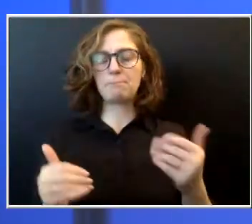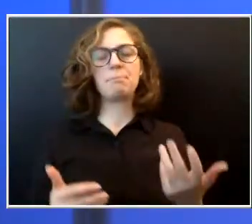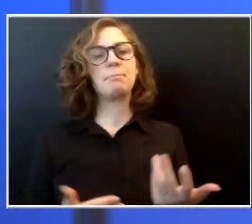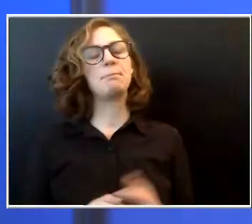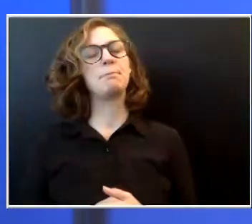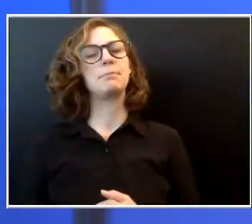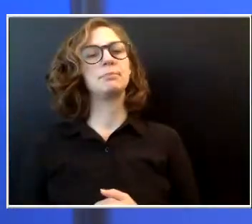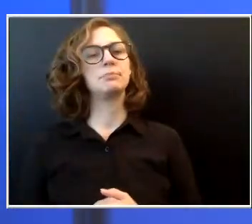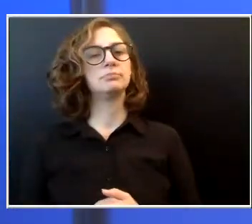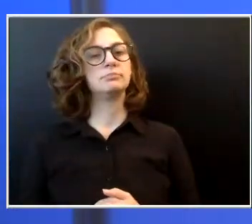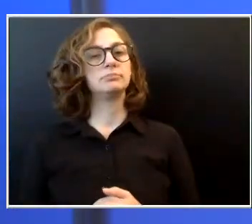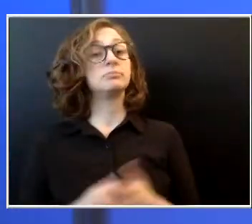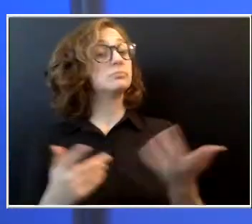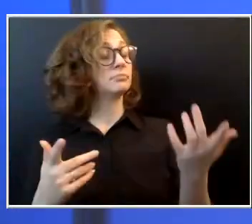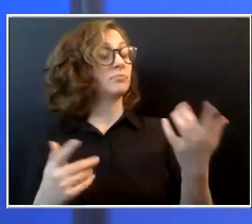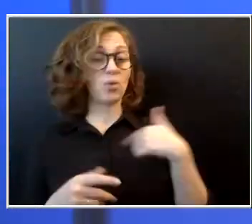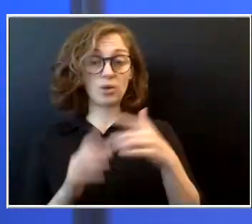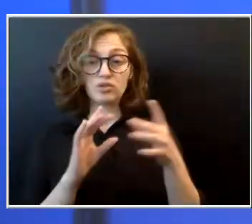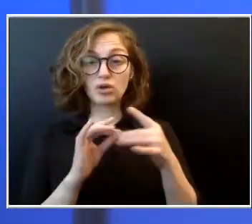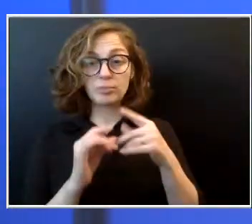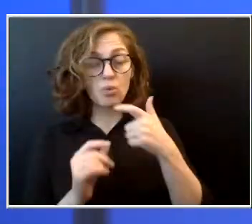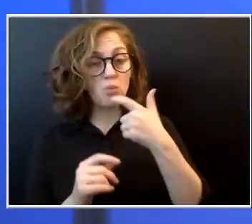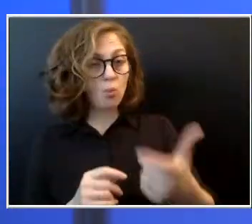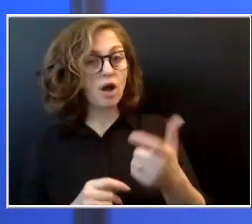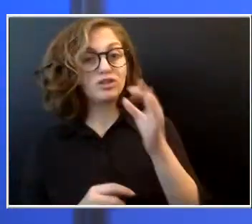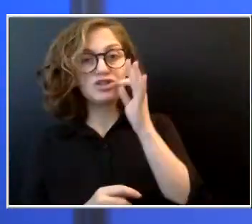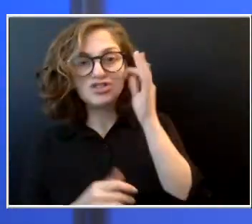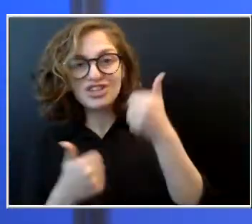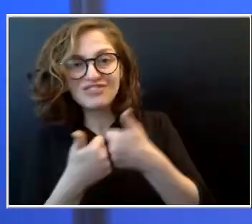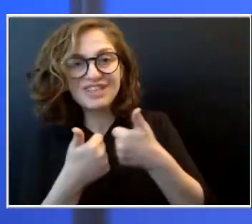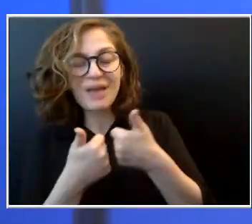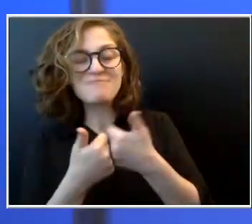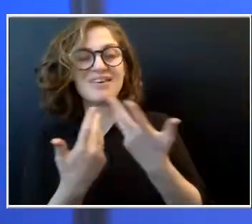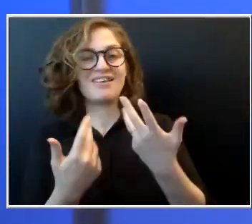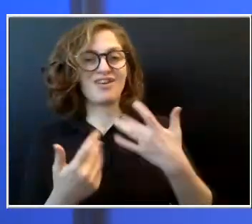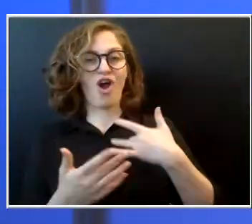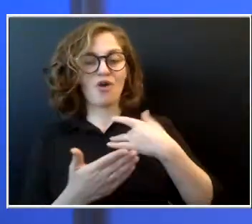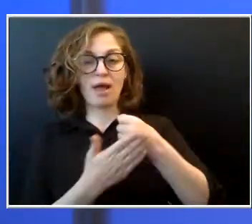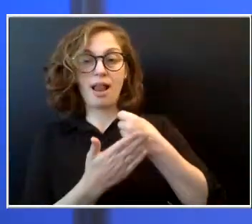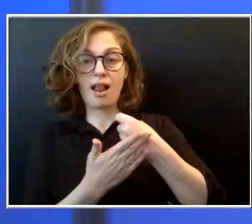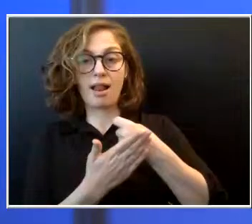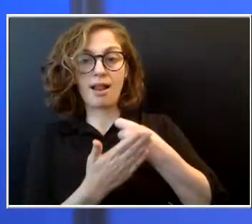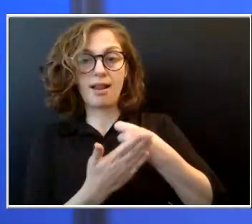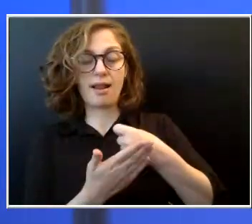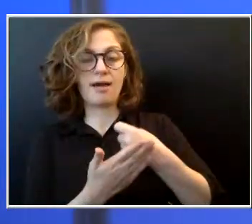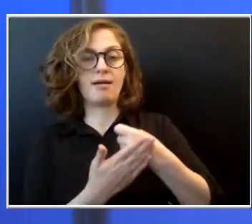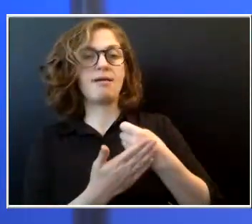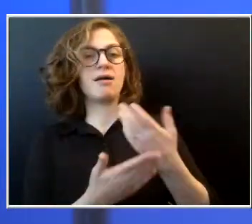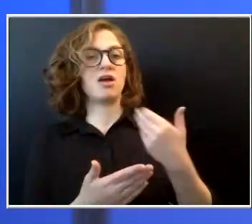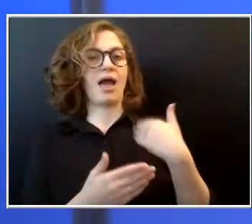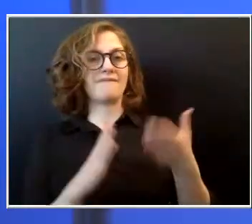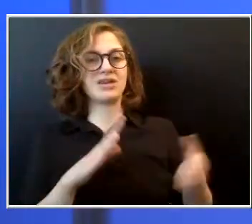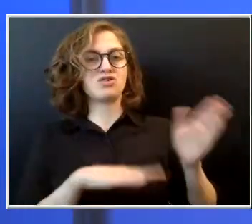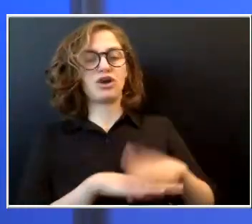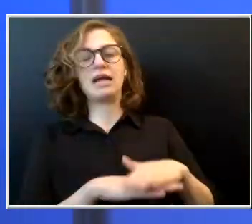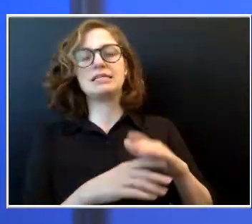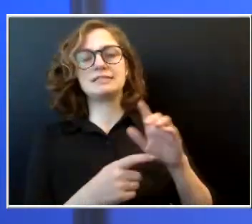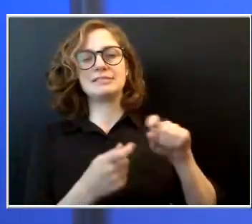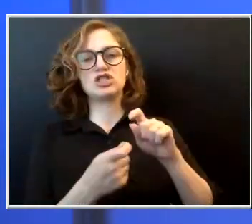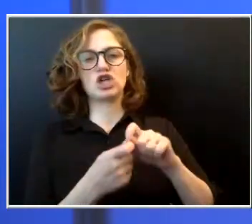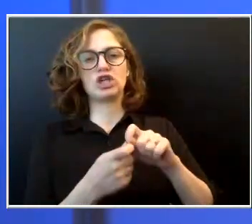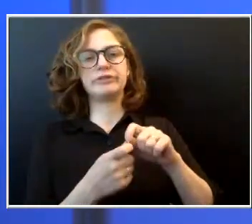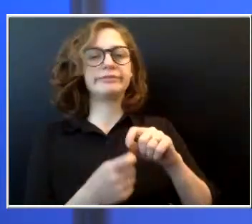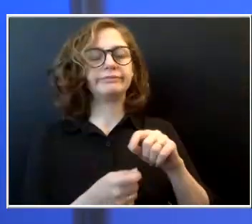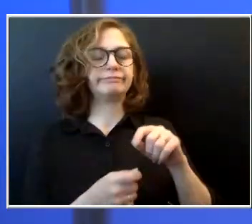the Chiefs game and increased heart rate, you get these increase in catecholamines, these neurotransmitters that kind of rev your body up, this fight or flight response, and all of those things can have